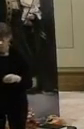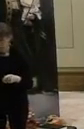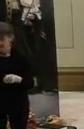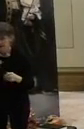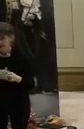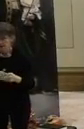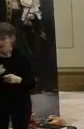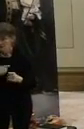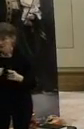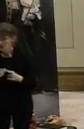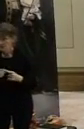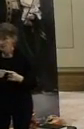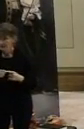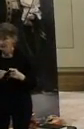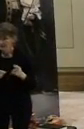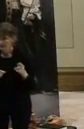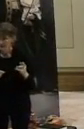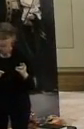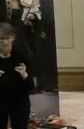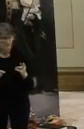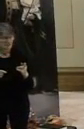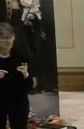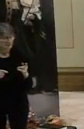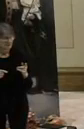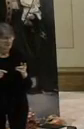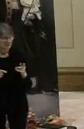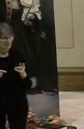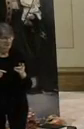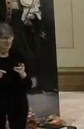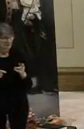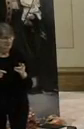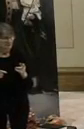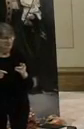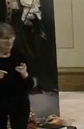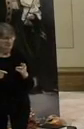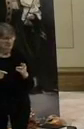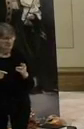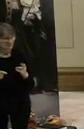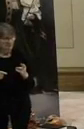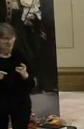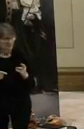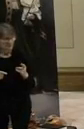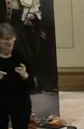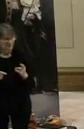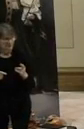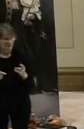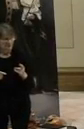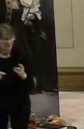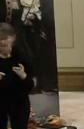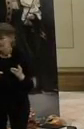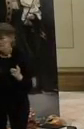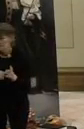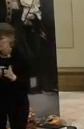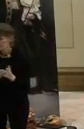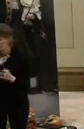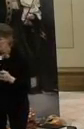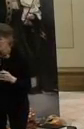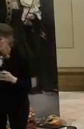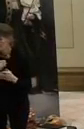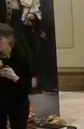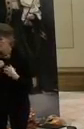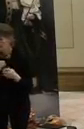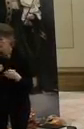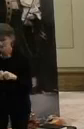about 7 minutes after we have all of the polite things, and then we all have complaints. Oh, the Pope, what's going on with this